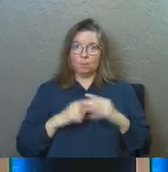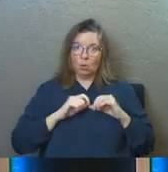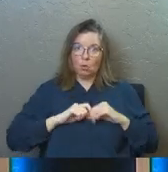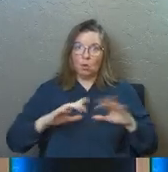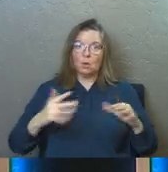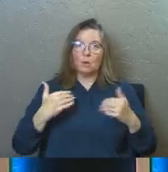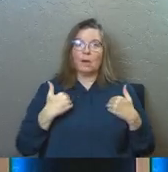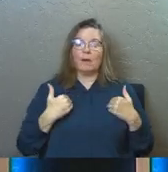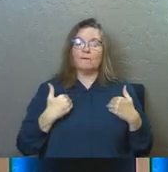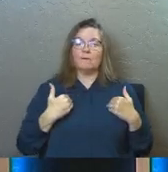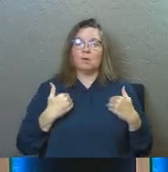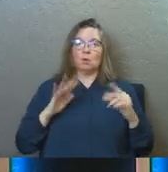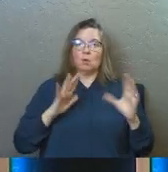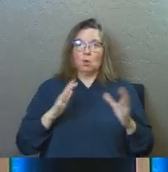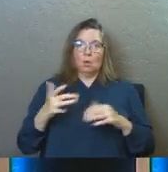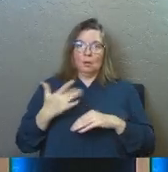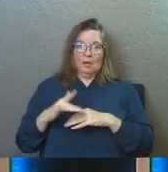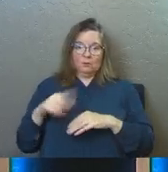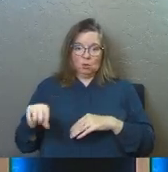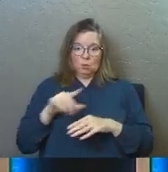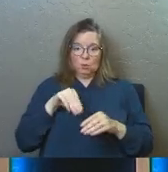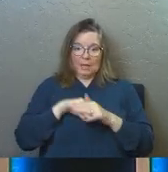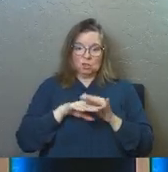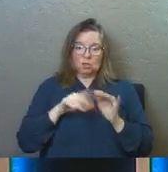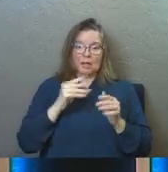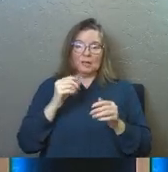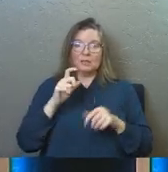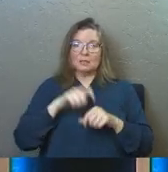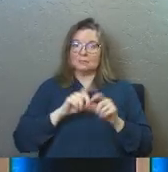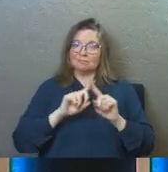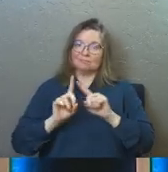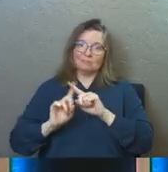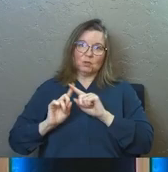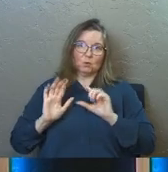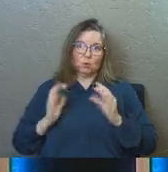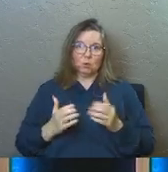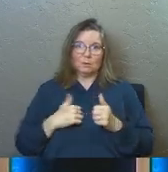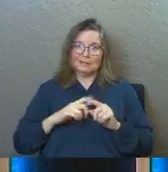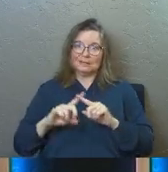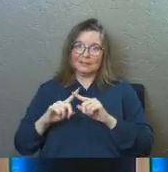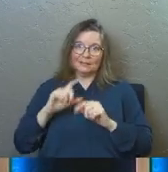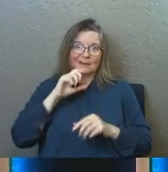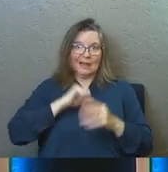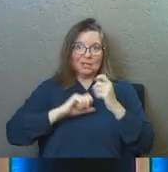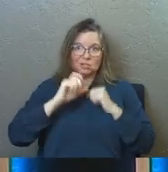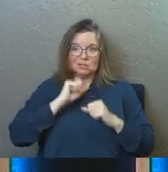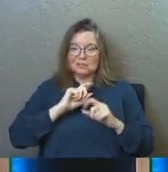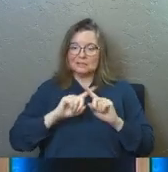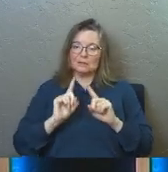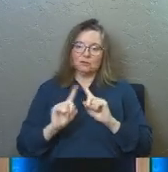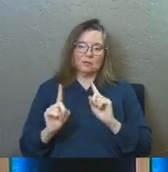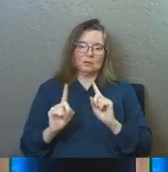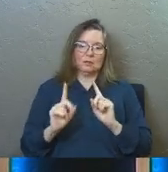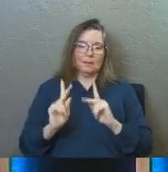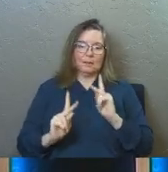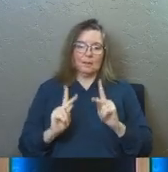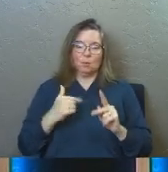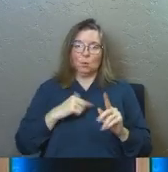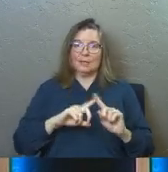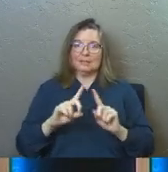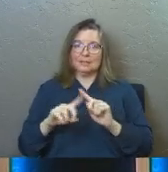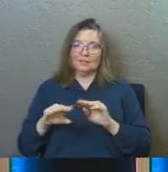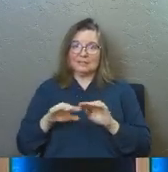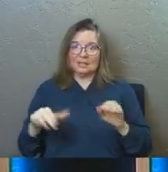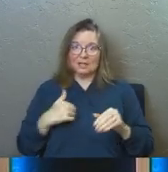on. And we're going to have groups open for you to enter into. And there's tons of different groups with tons of different ages and tons of different people who are in